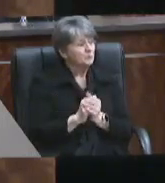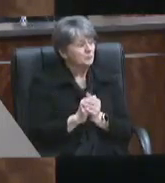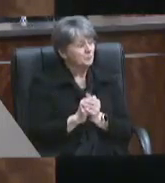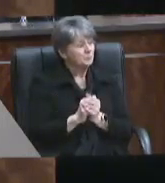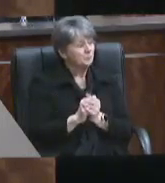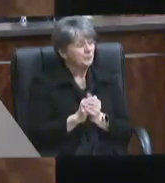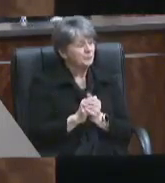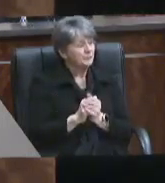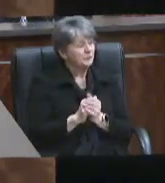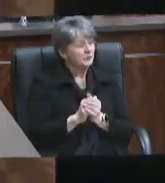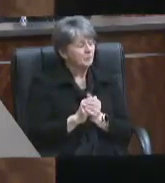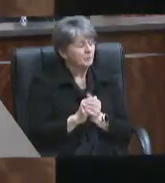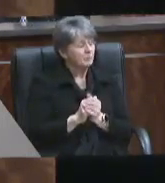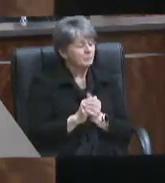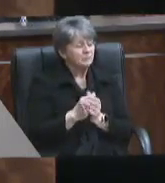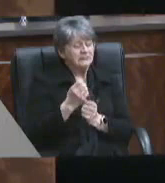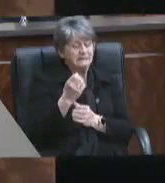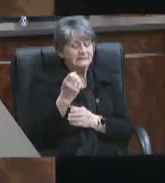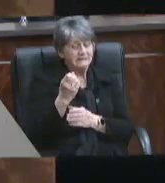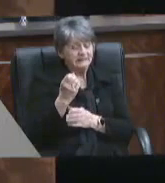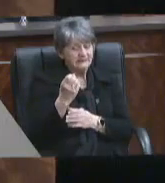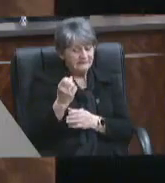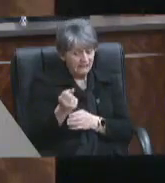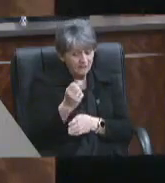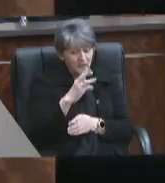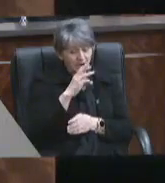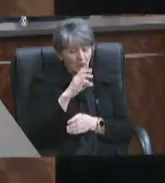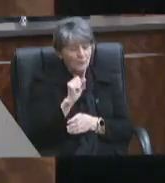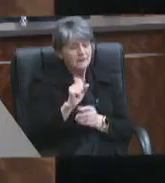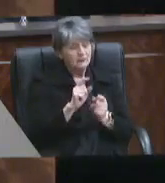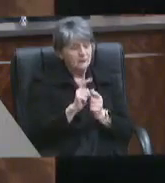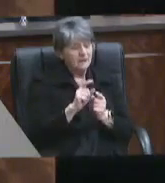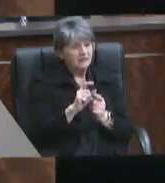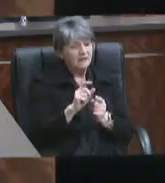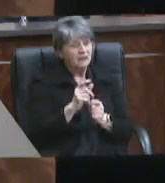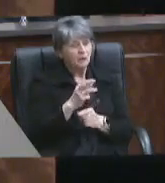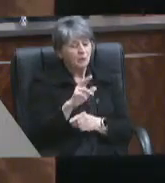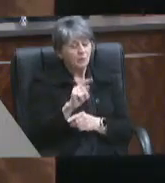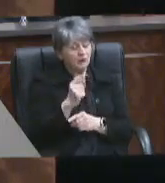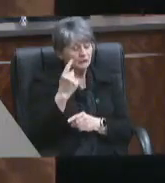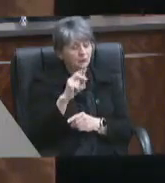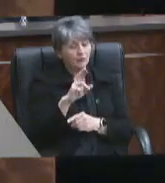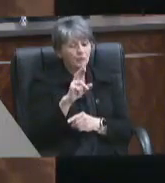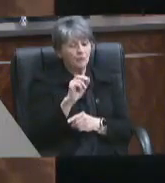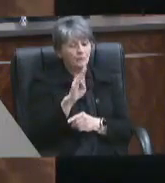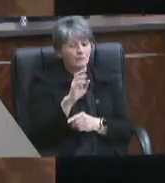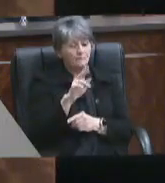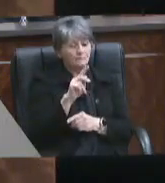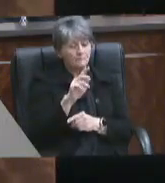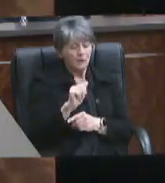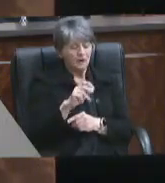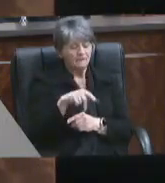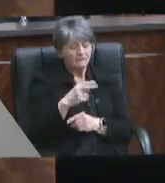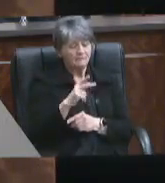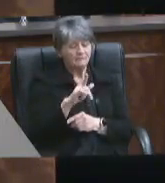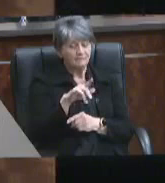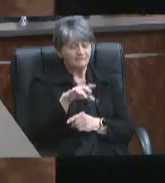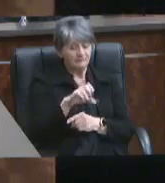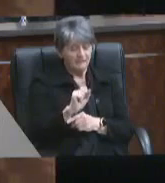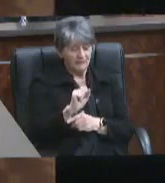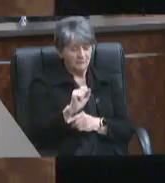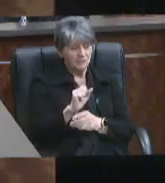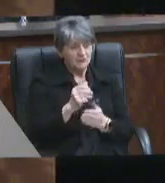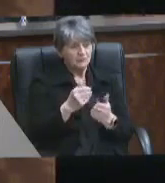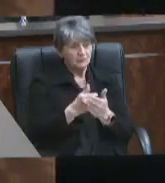On Saturday, they had the meet and greet for Roberta Phillips, who is the new Chief Executive Officer for the Prince George County